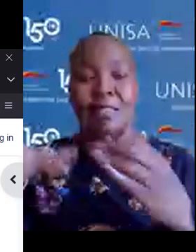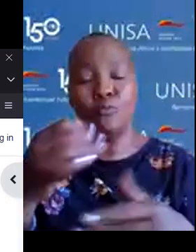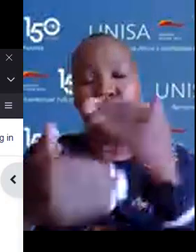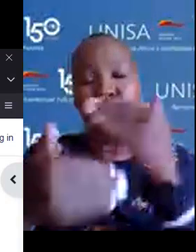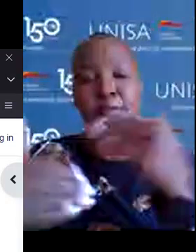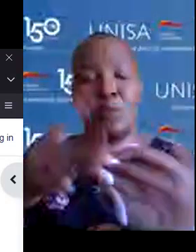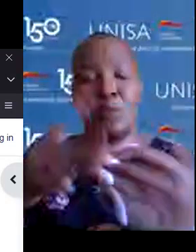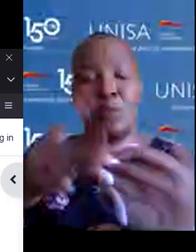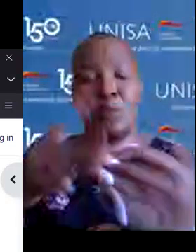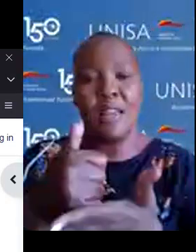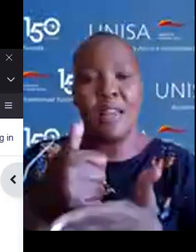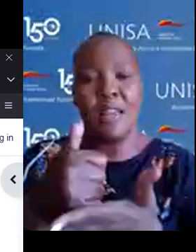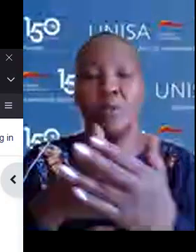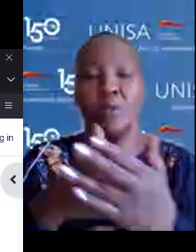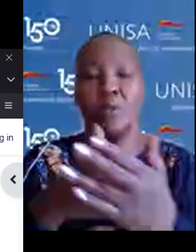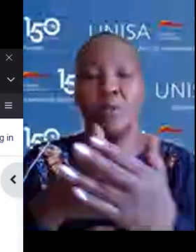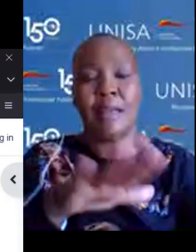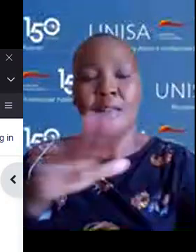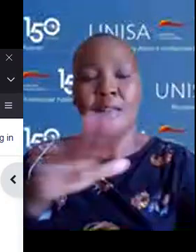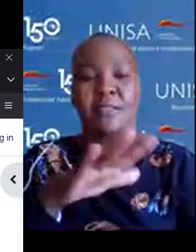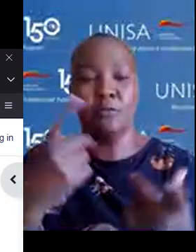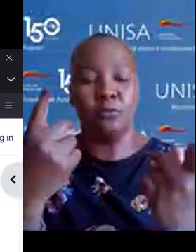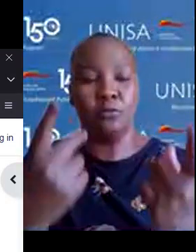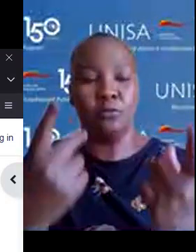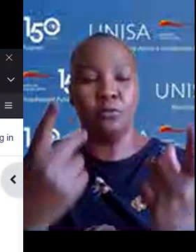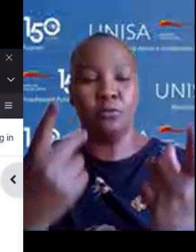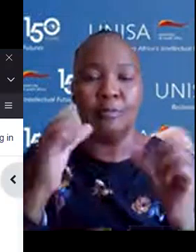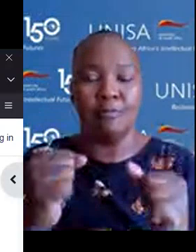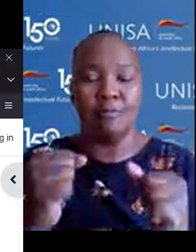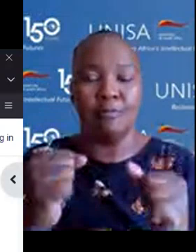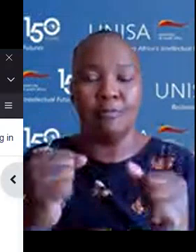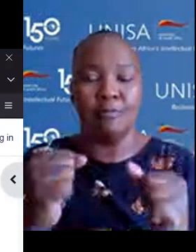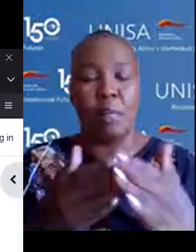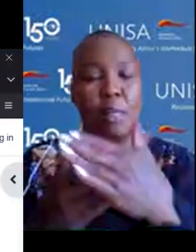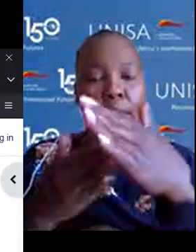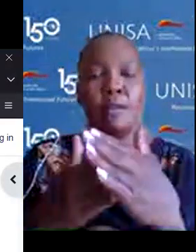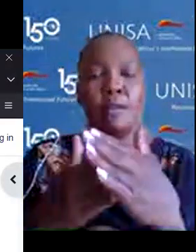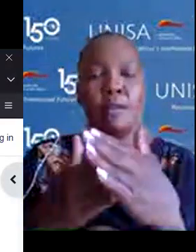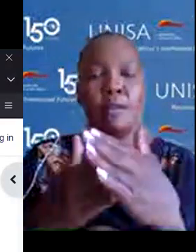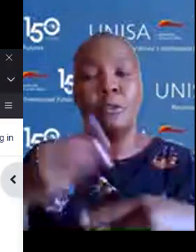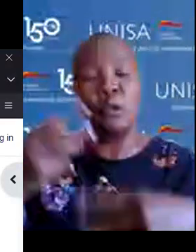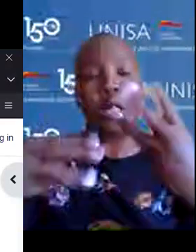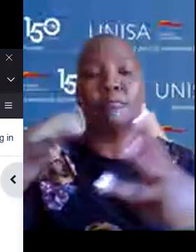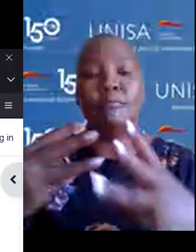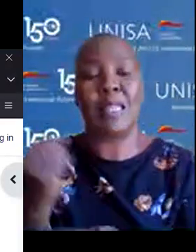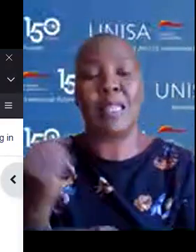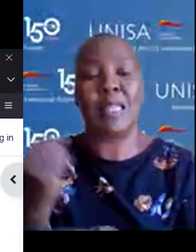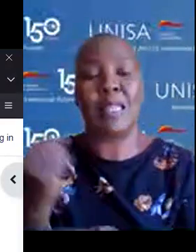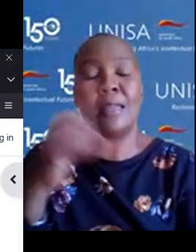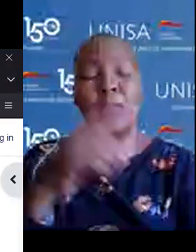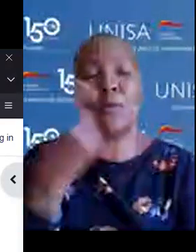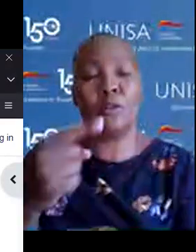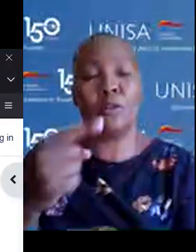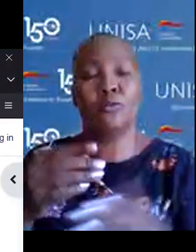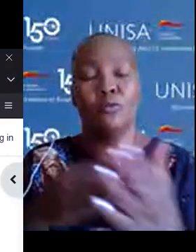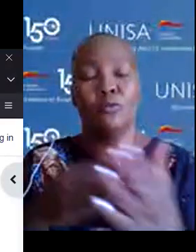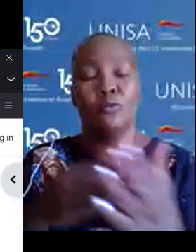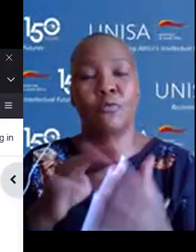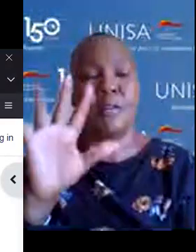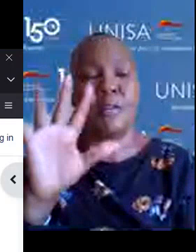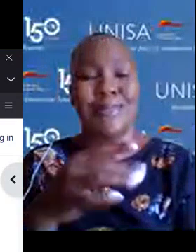help you with any areas that you do get stuck with. So we will be working through day 1 to 5 in these 3